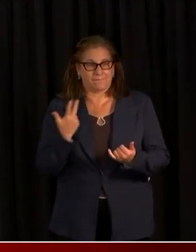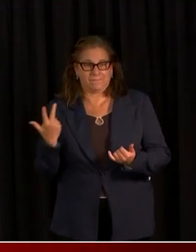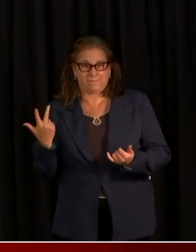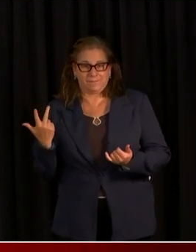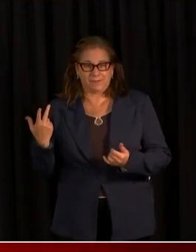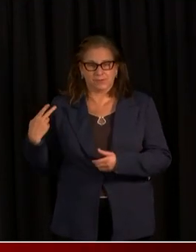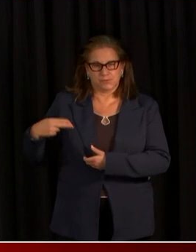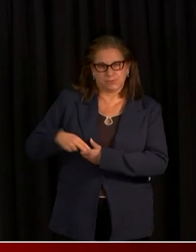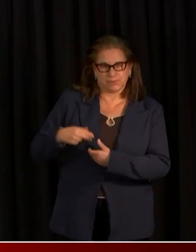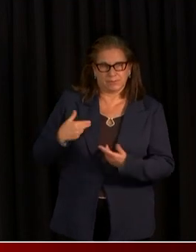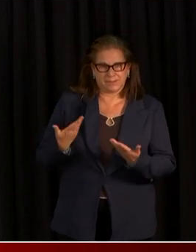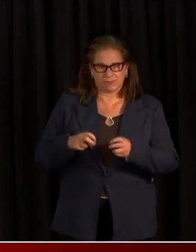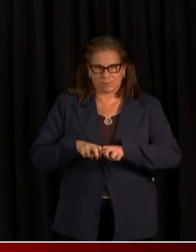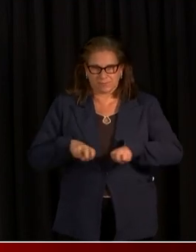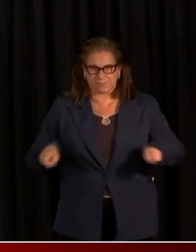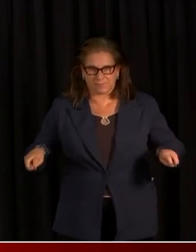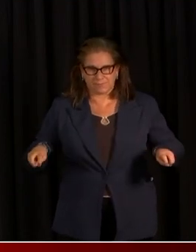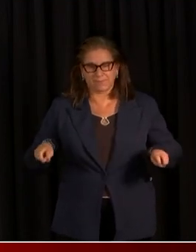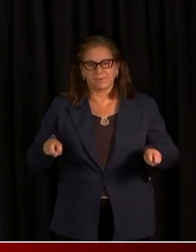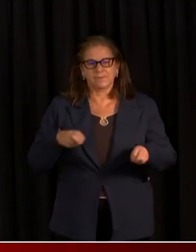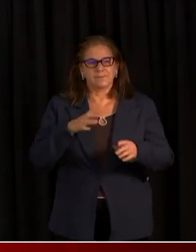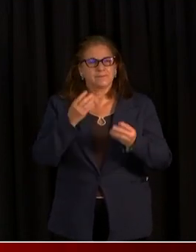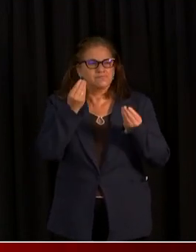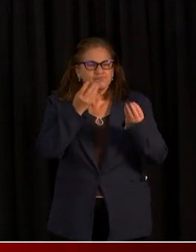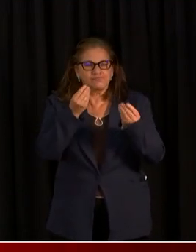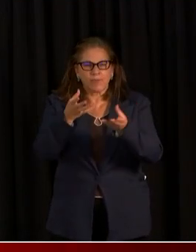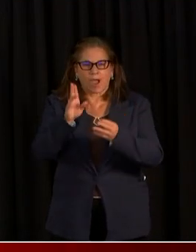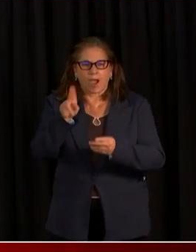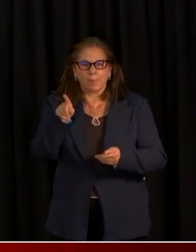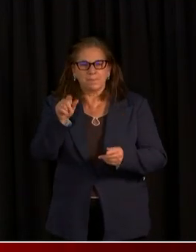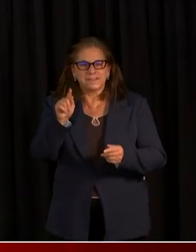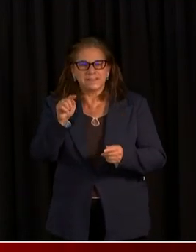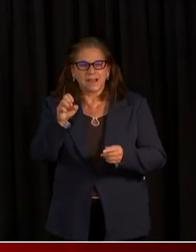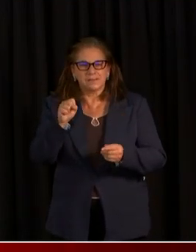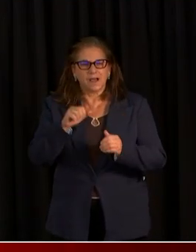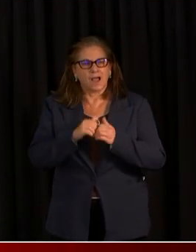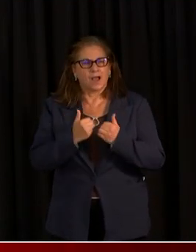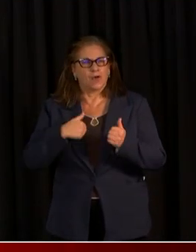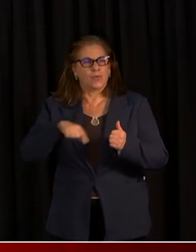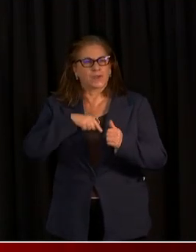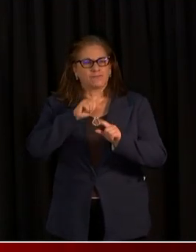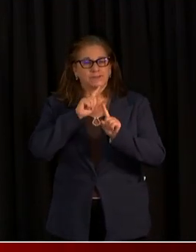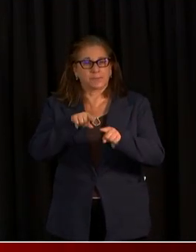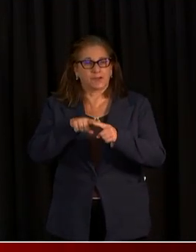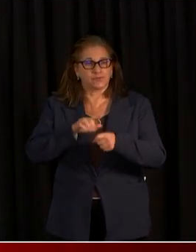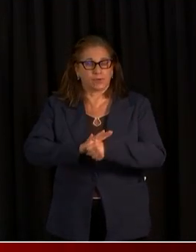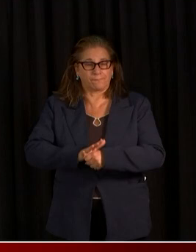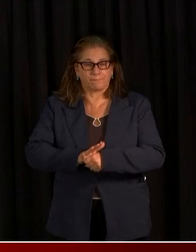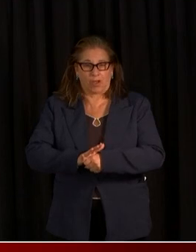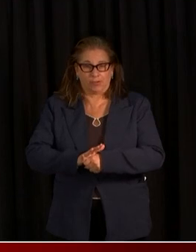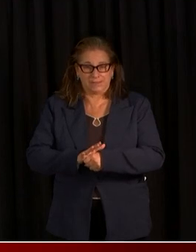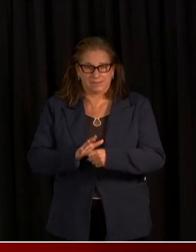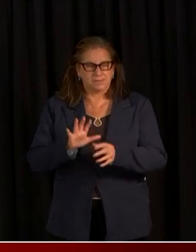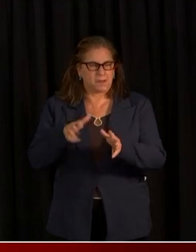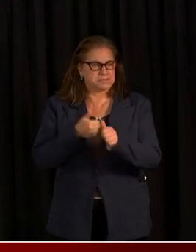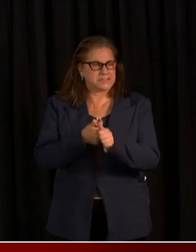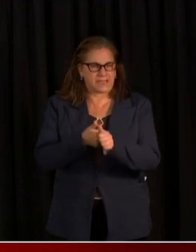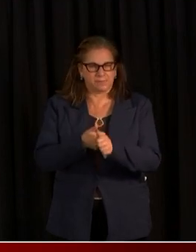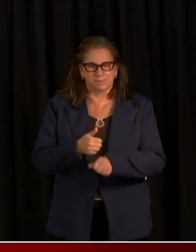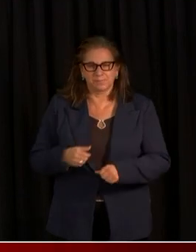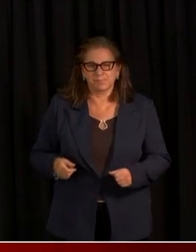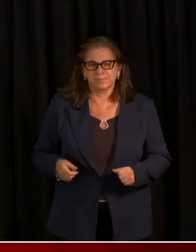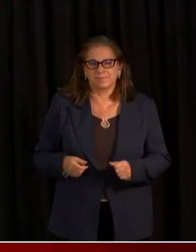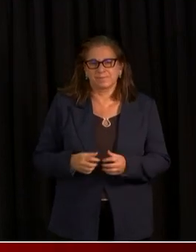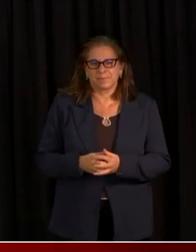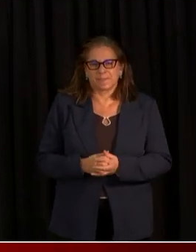will provide an update to the district's response to COVID-19 and take